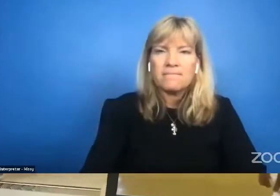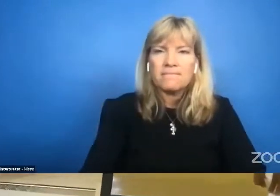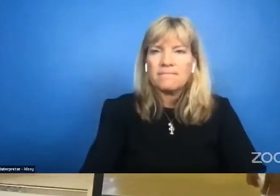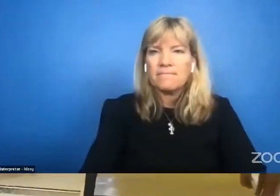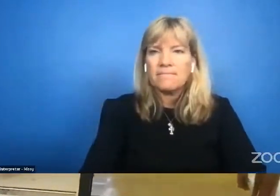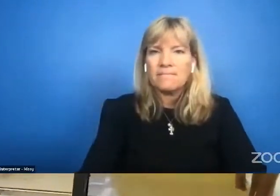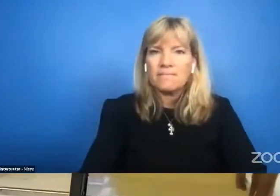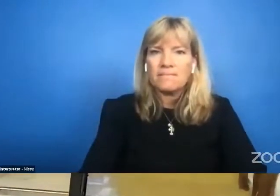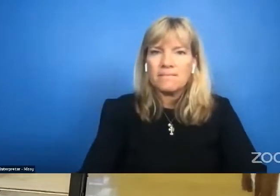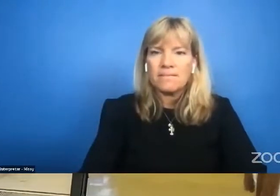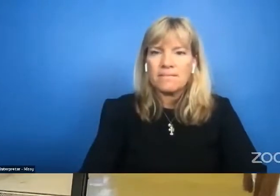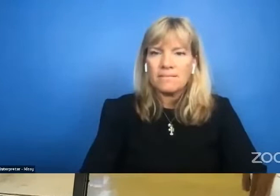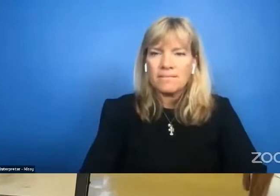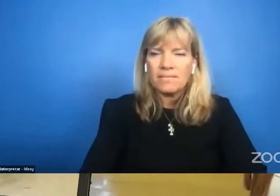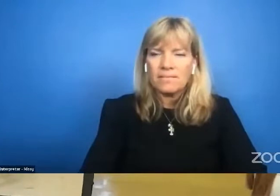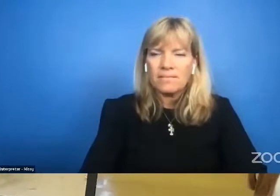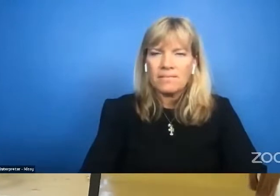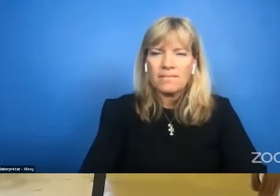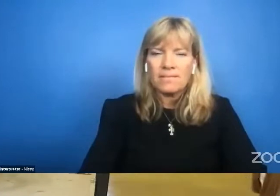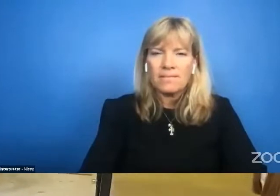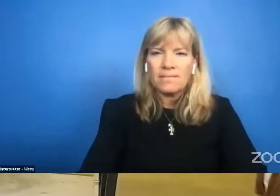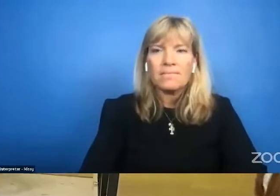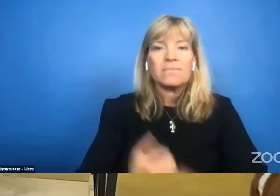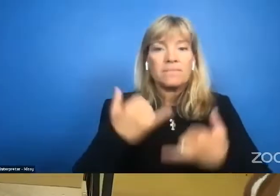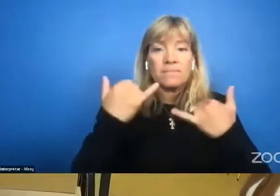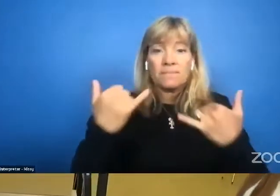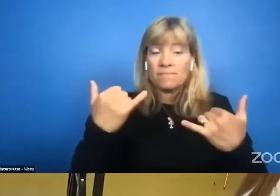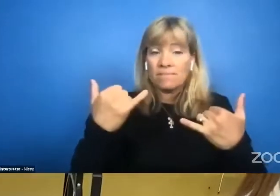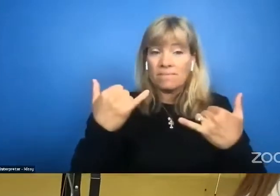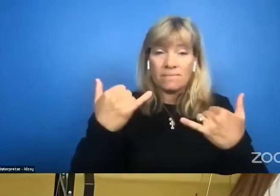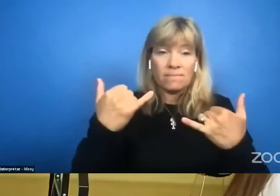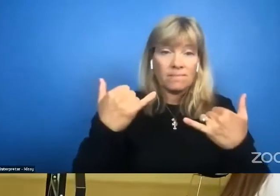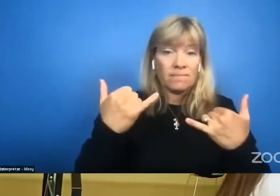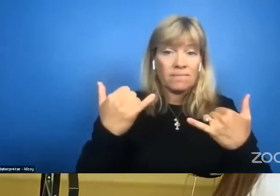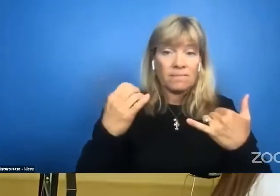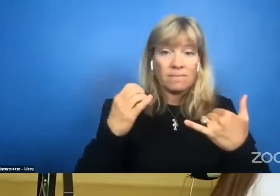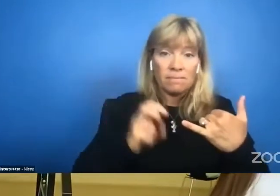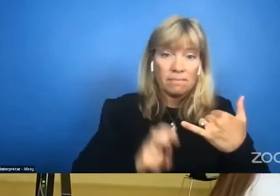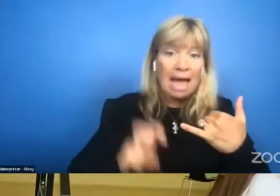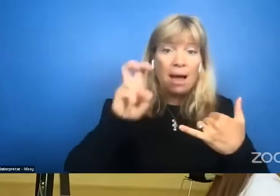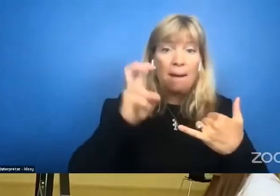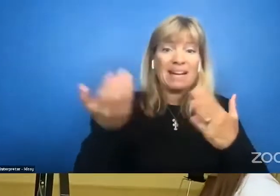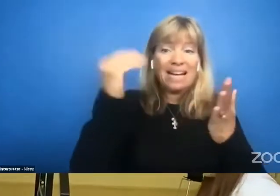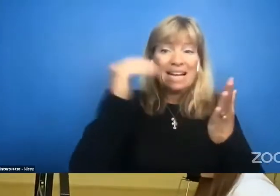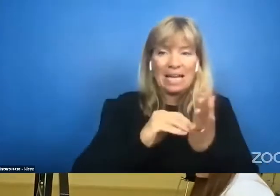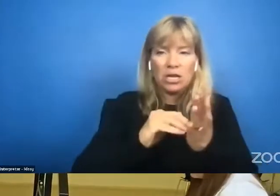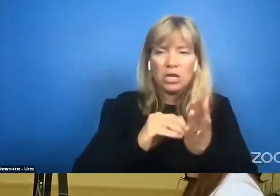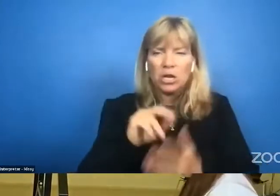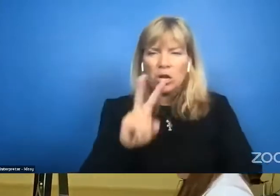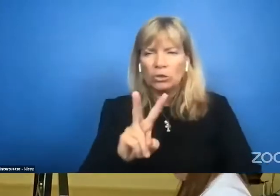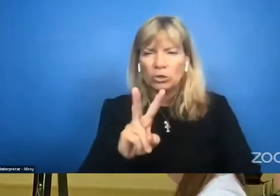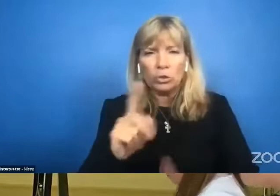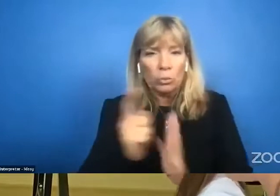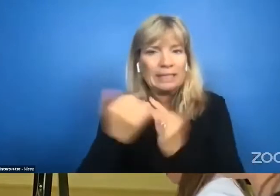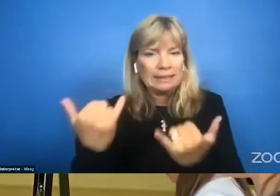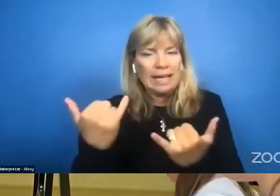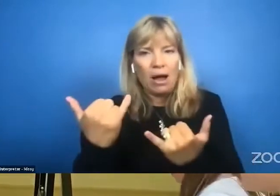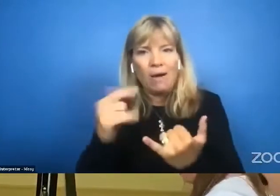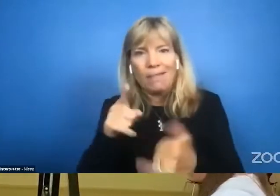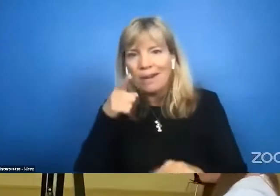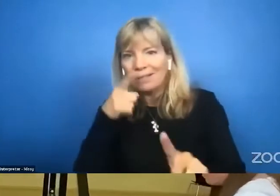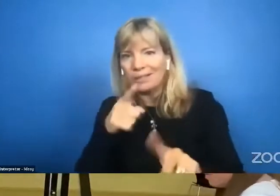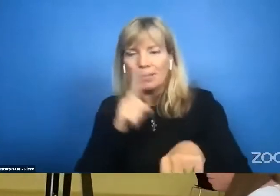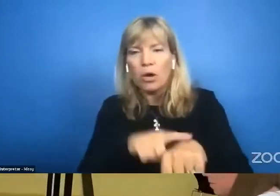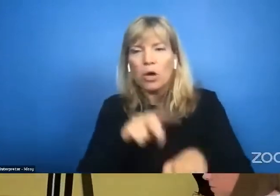And now back up again. 2 minutes is on the clock. There's the target, 2:37. And I am